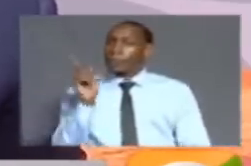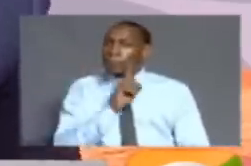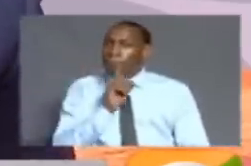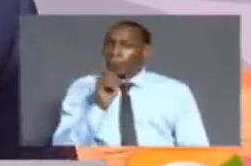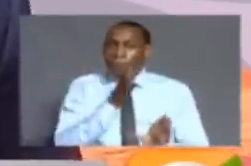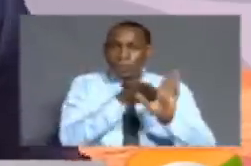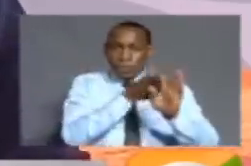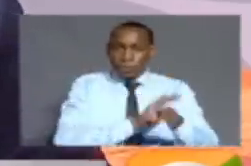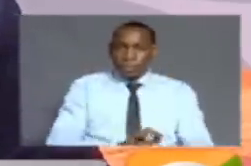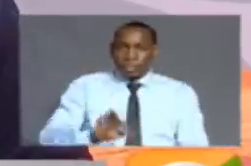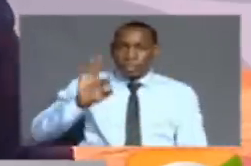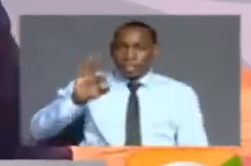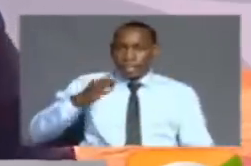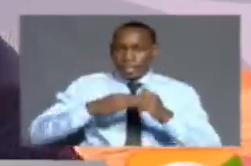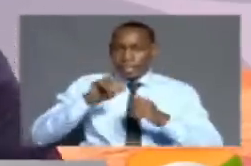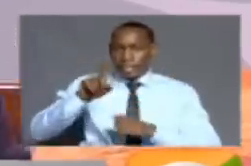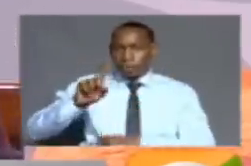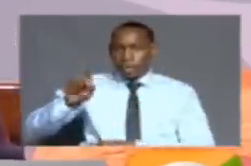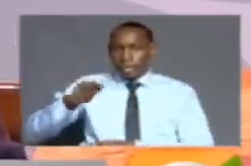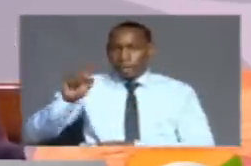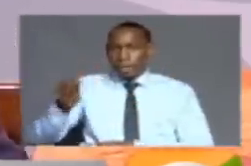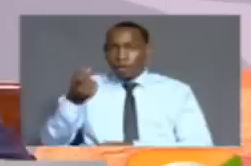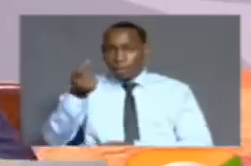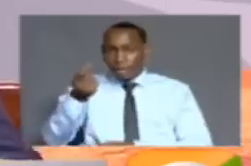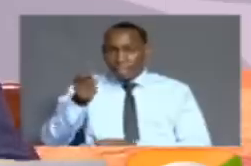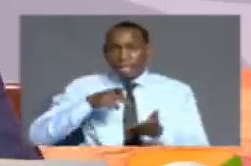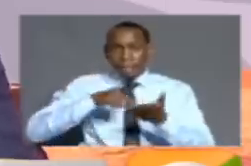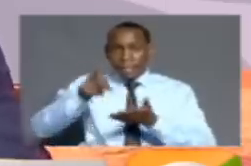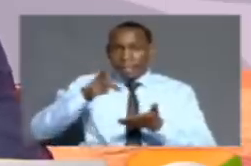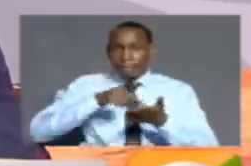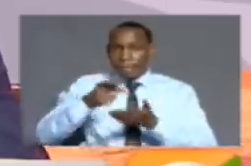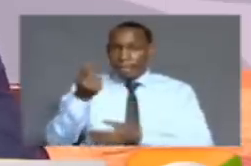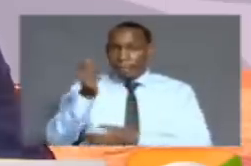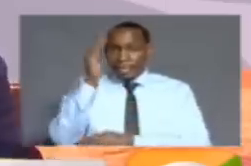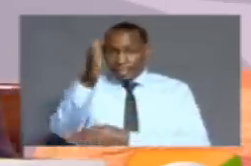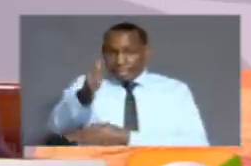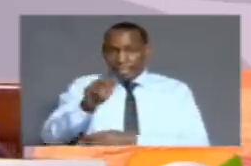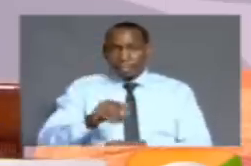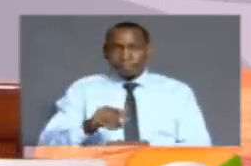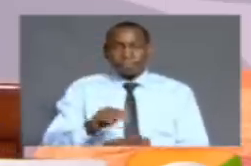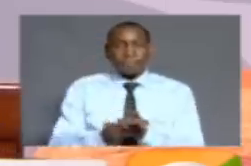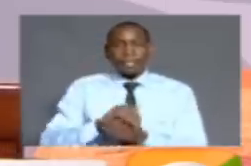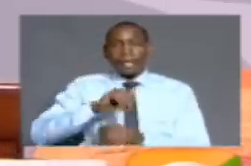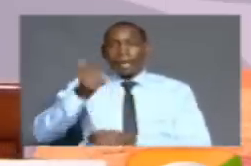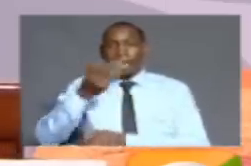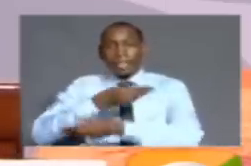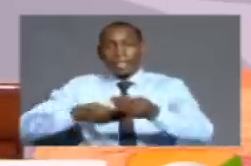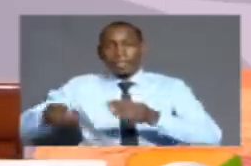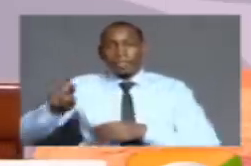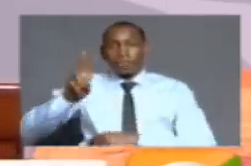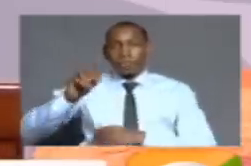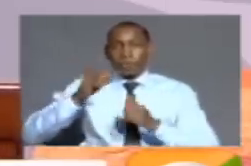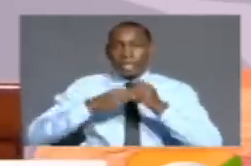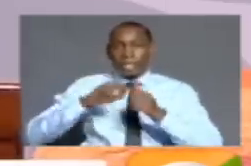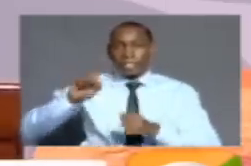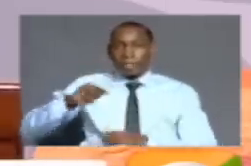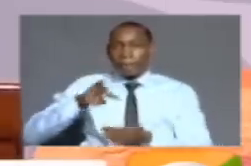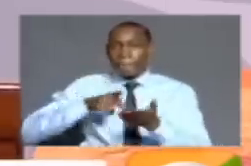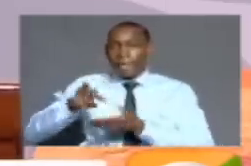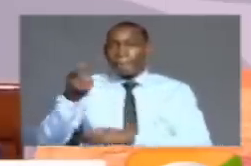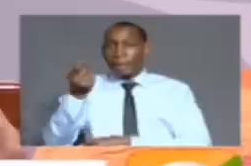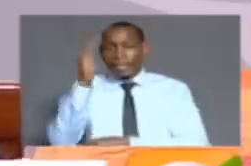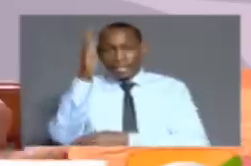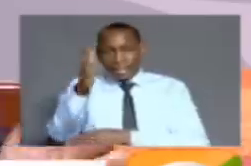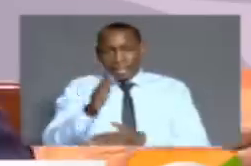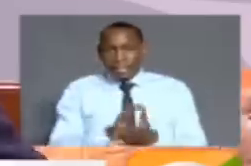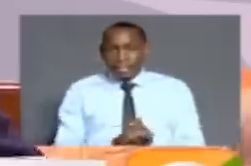withdrew 381 million shillings and paid in cash. In another transaction, 208 million shillings, payment in cash.